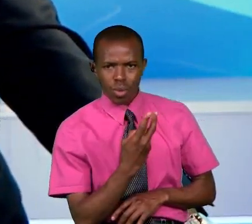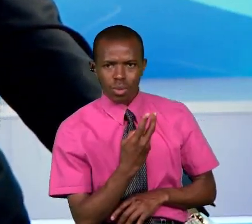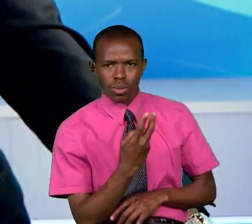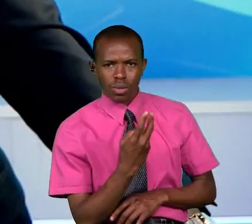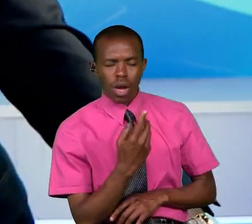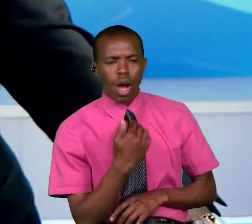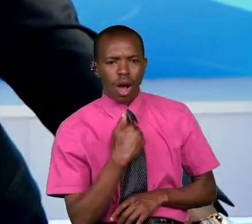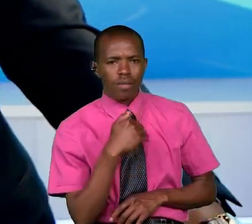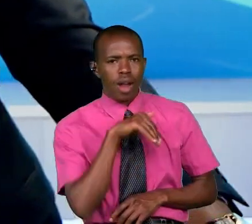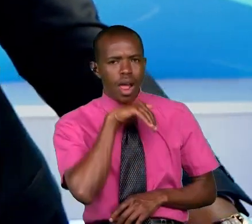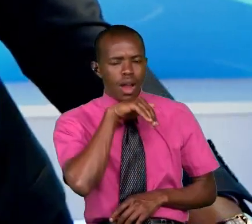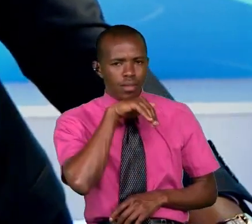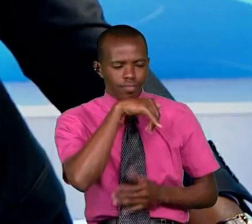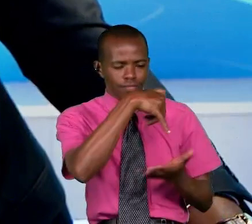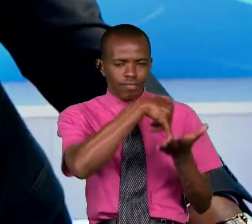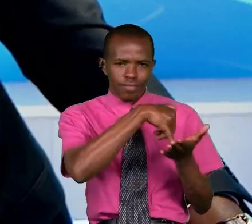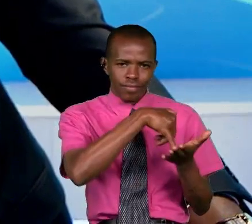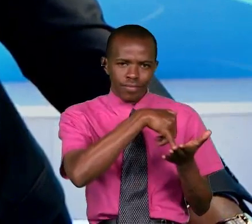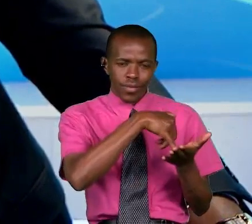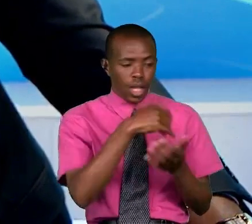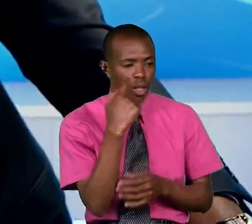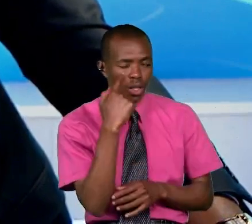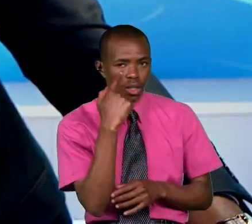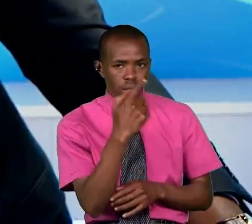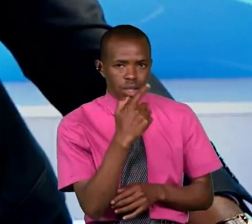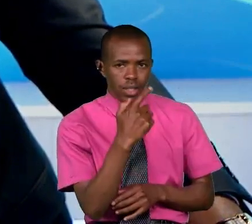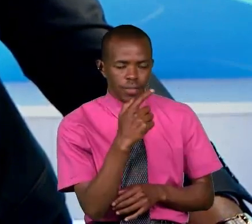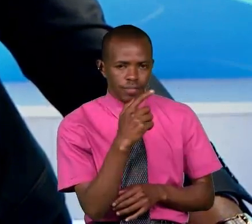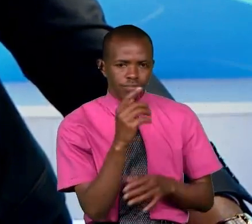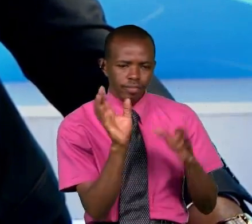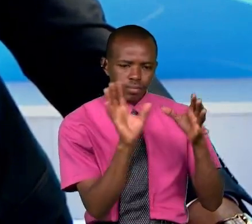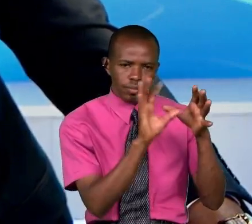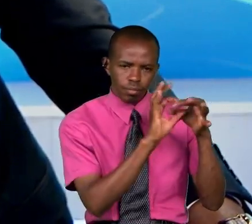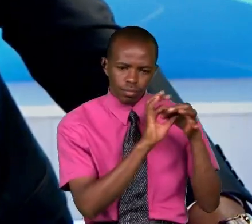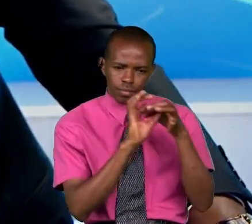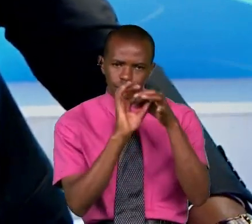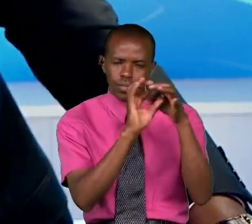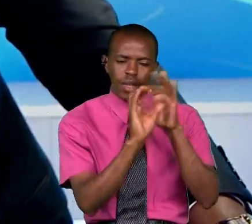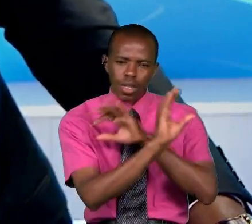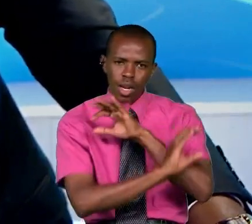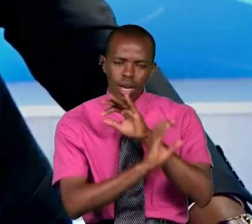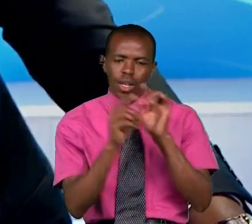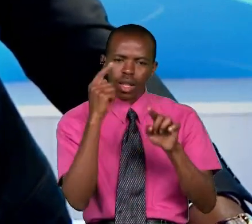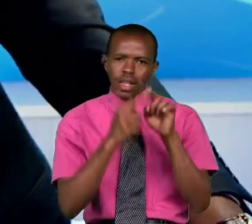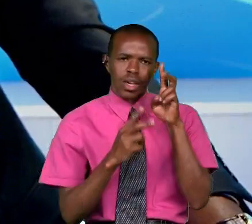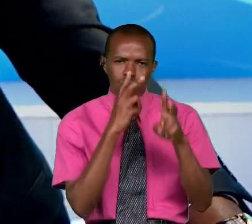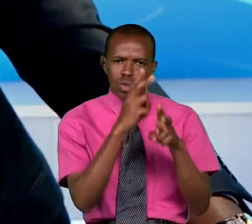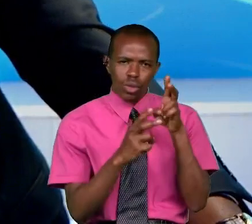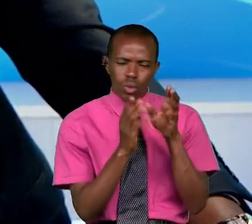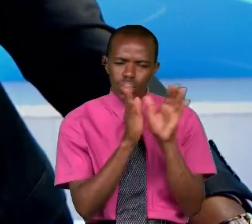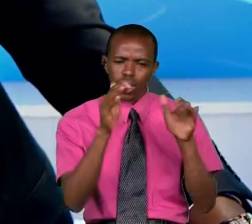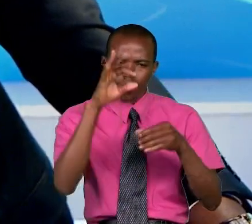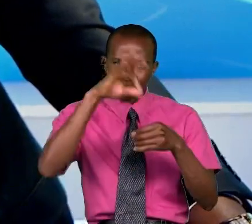have Raila Odinga in the picture, are we going to see a reconciled country in 2022 general